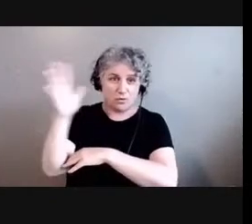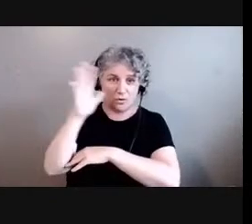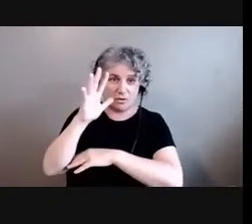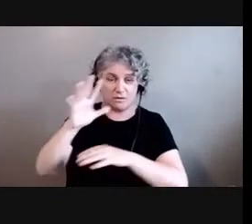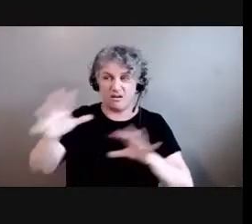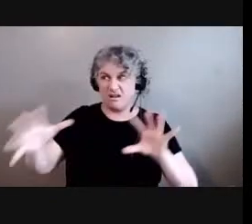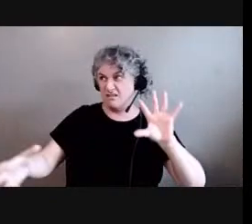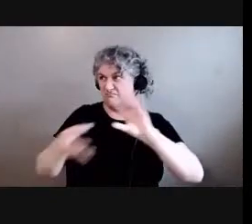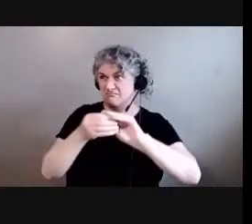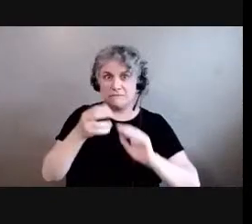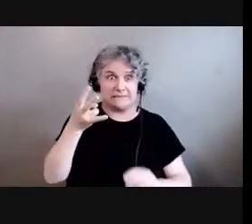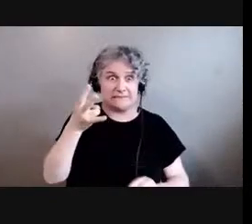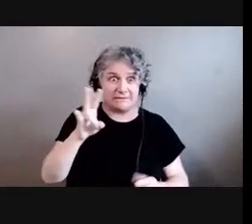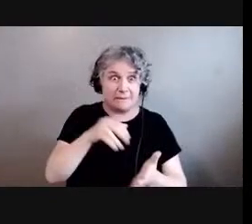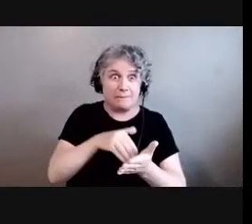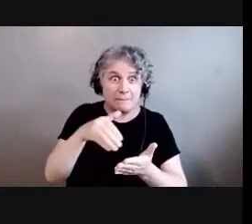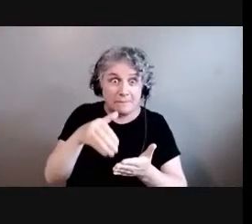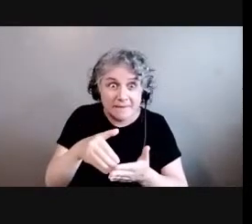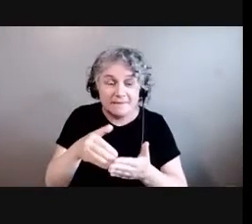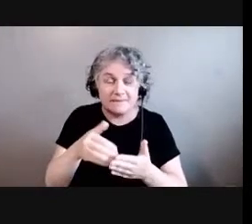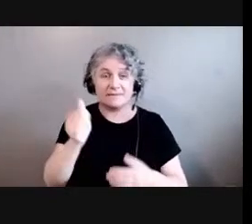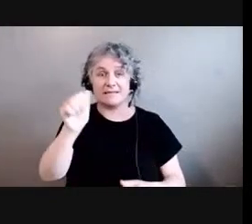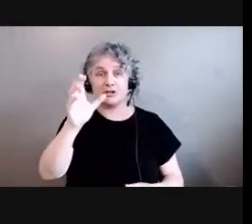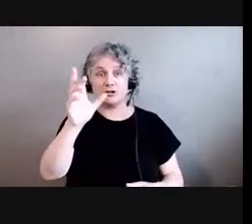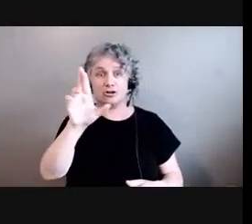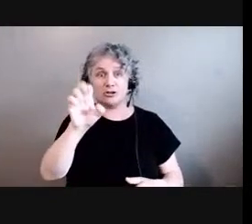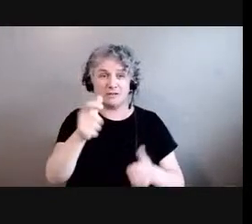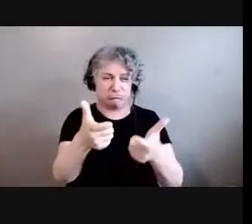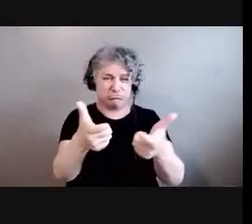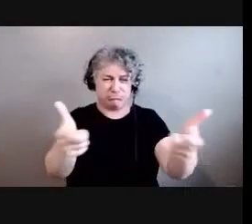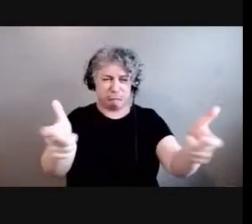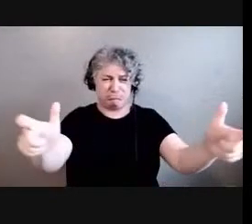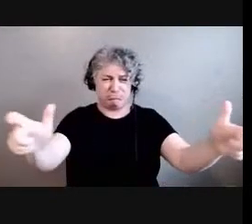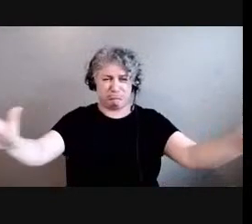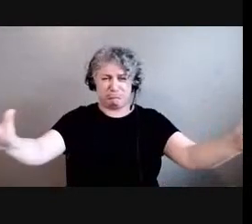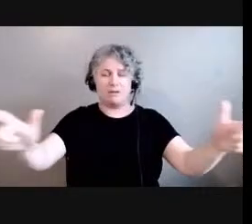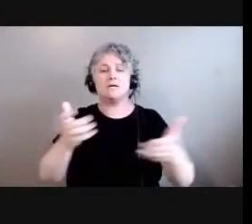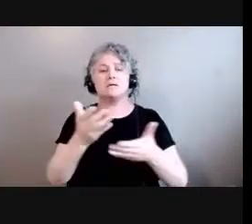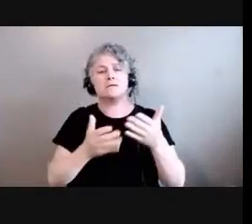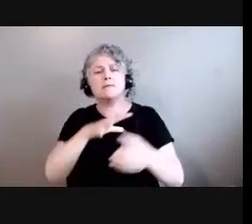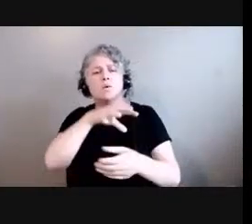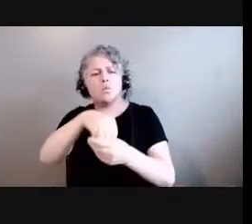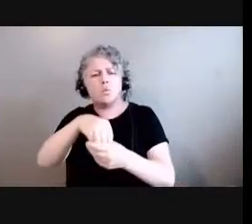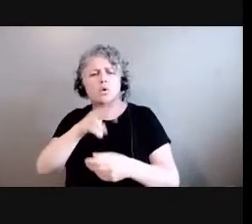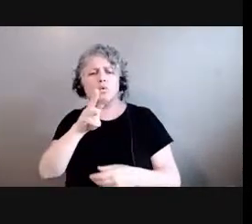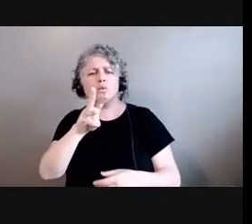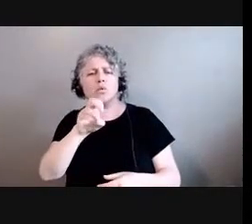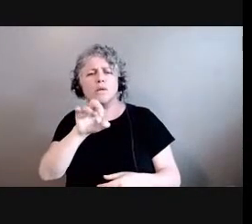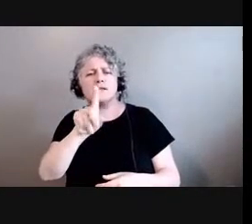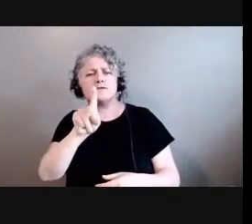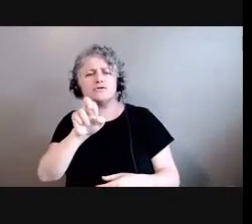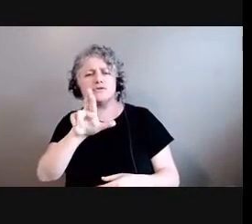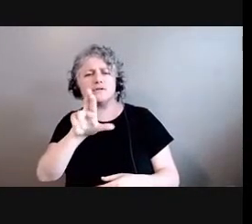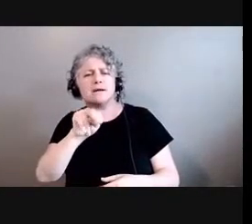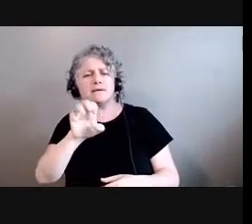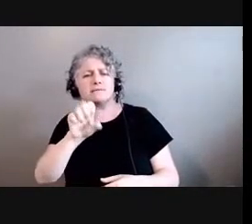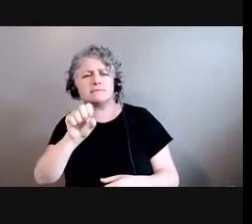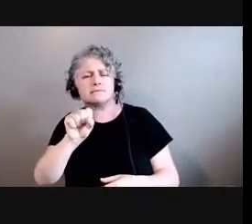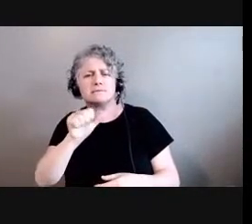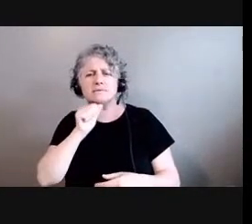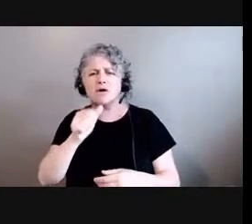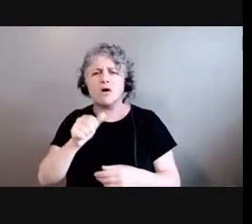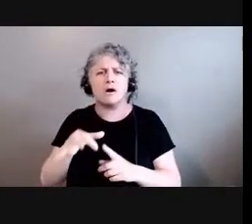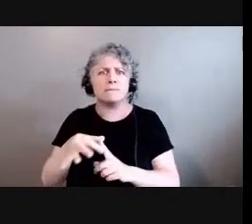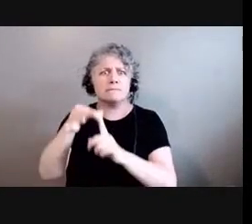million acres, and some of those span the wilderness area, so it's not distinct different areas, but they